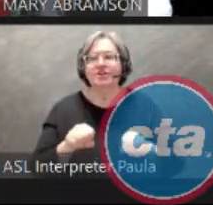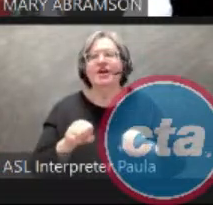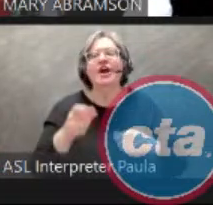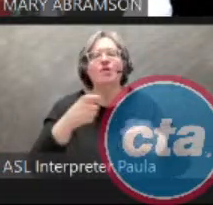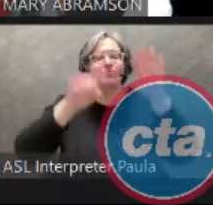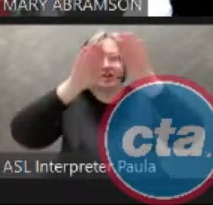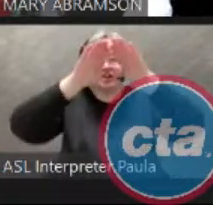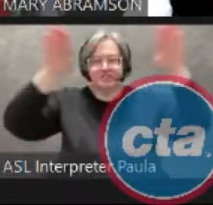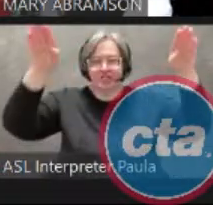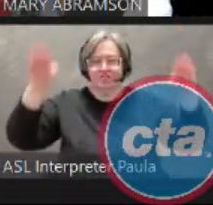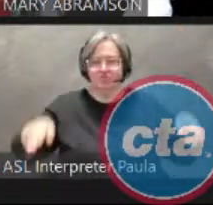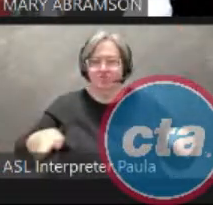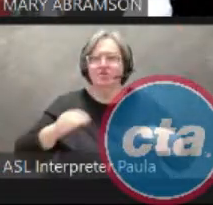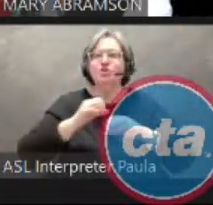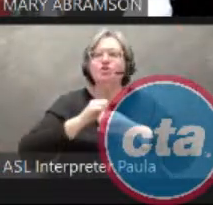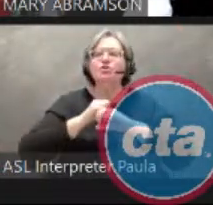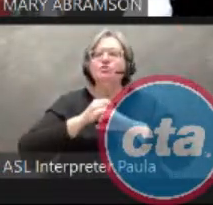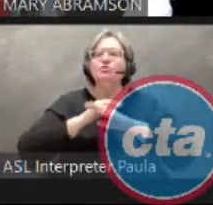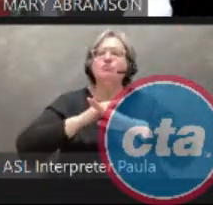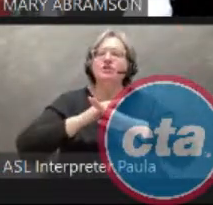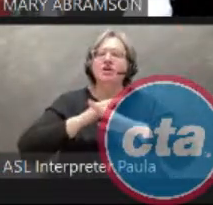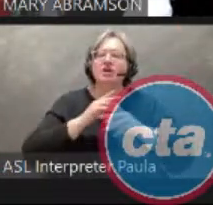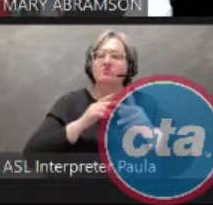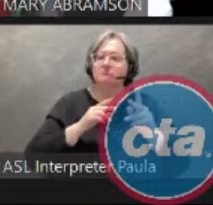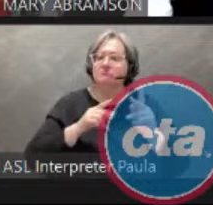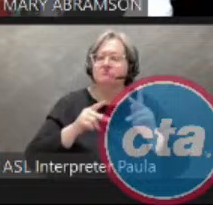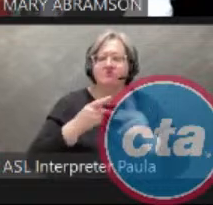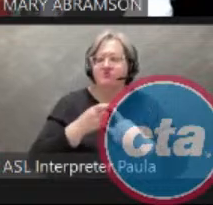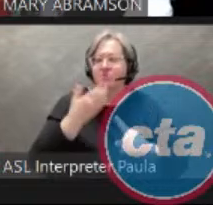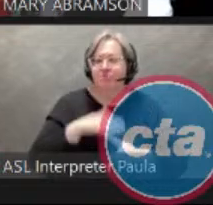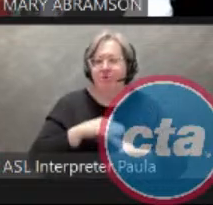canopy for weather protection.